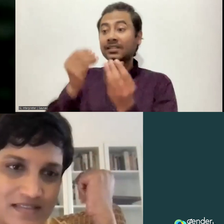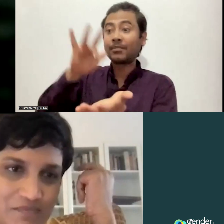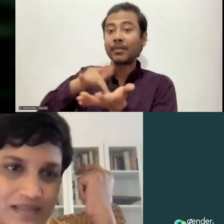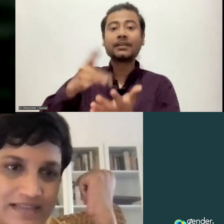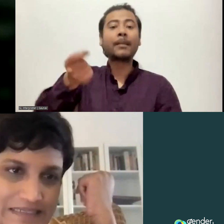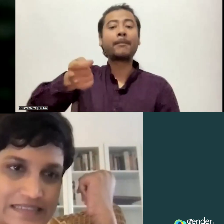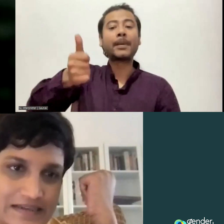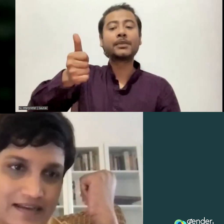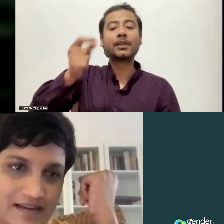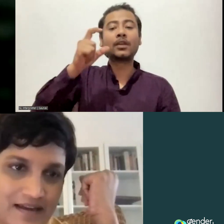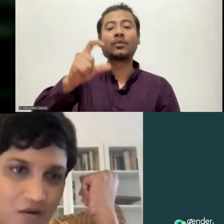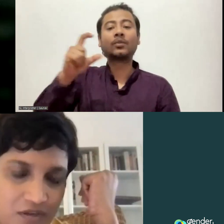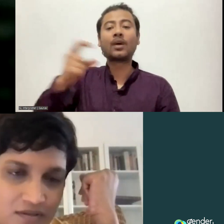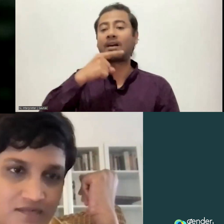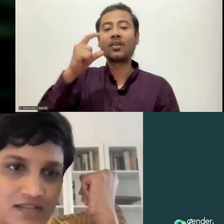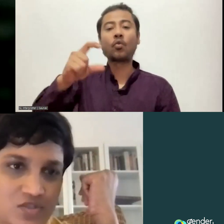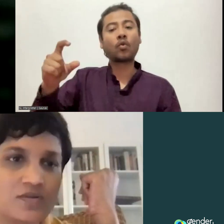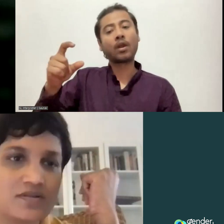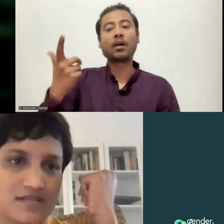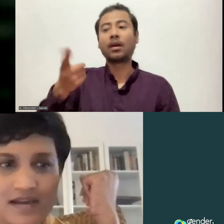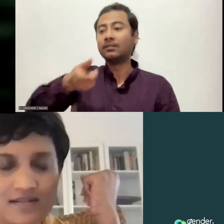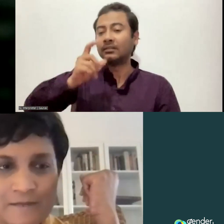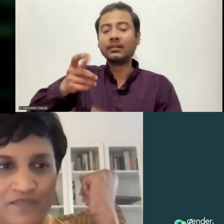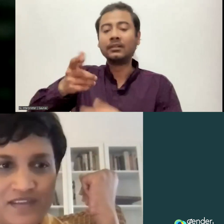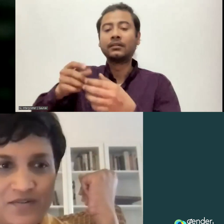very simple and easy, right? Like, how do you convince